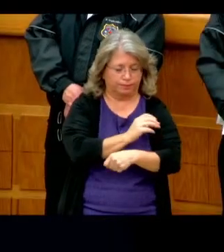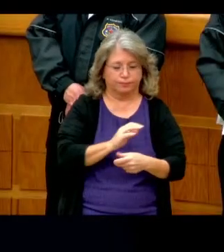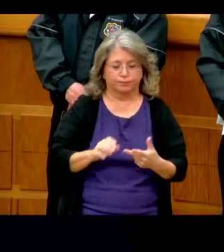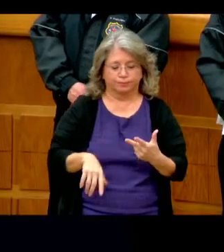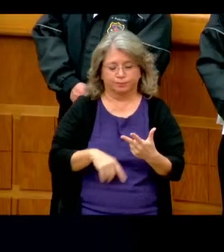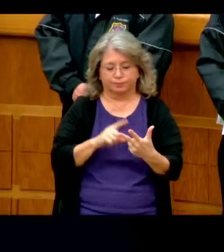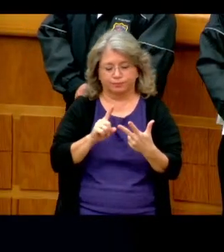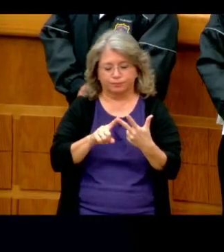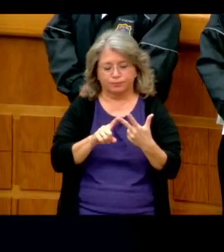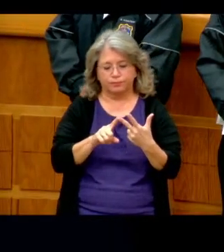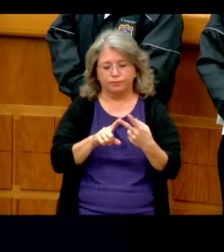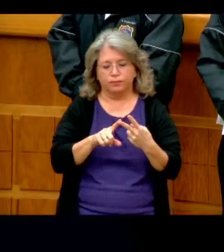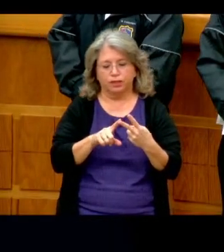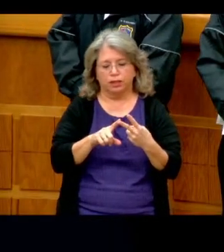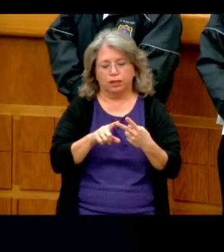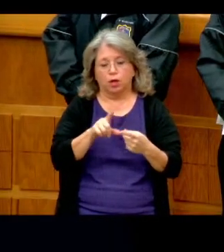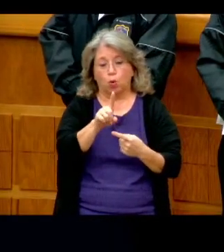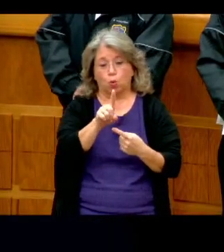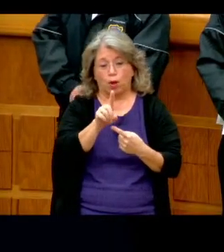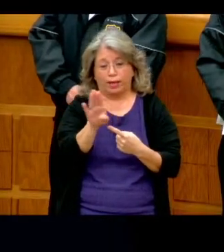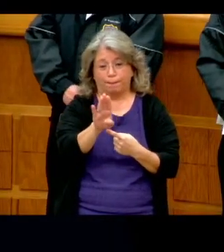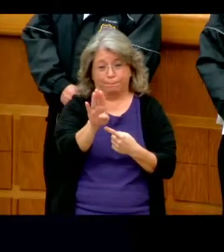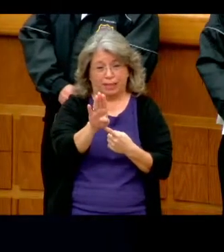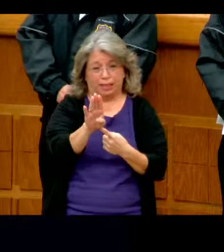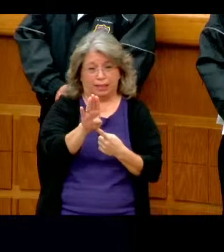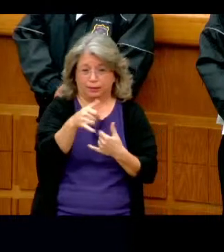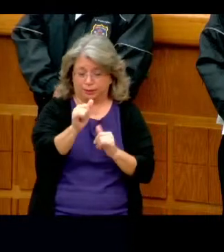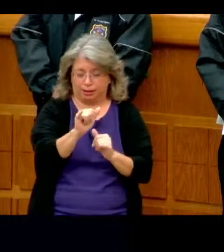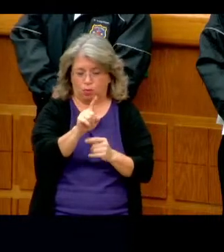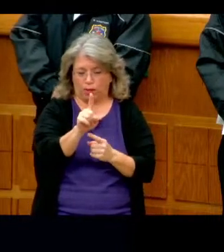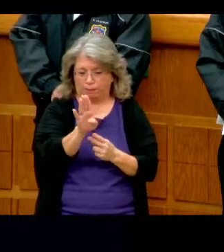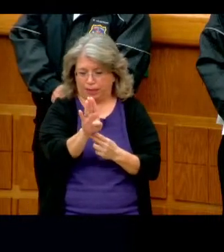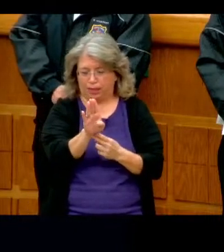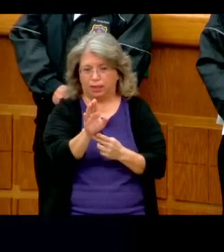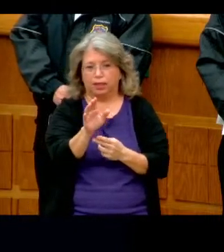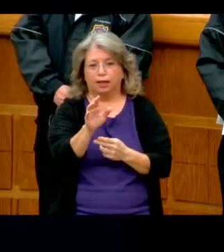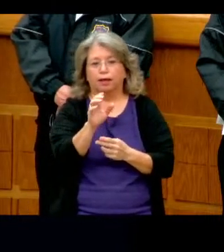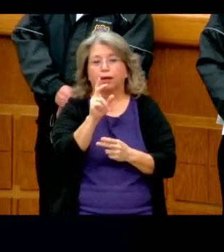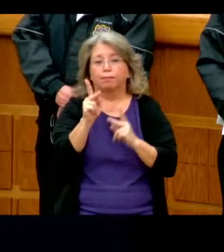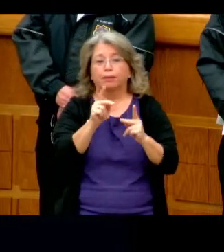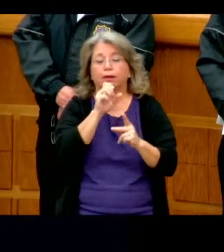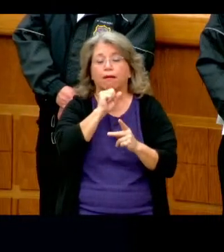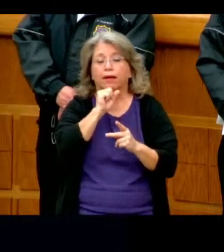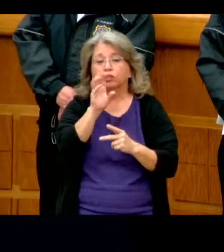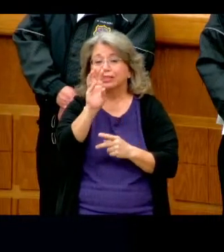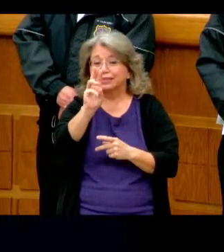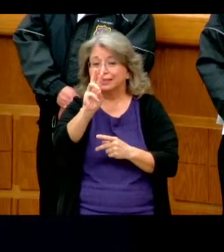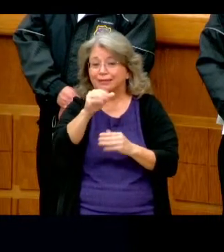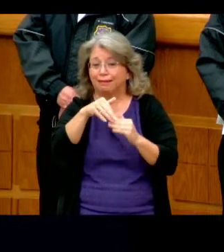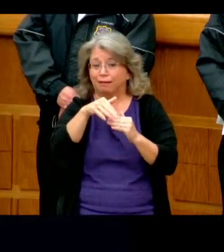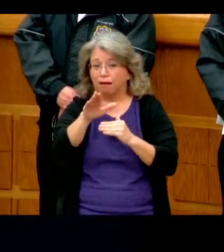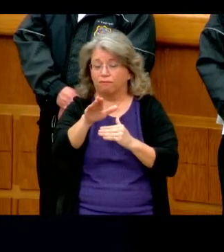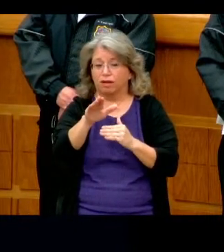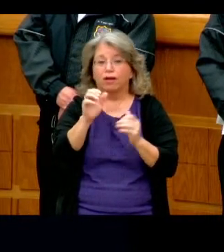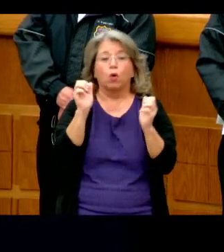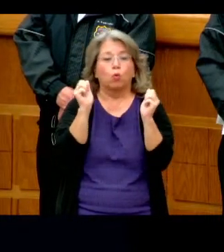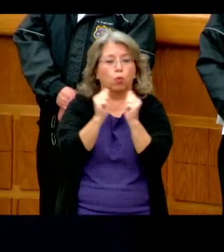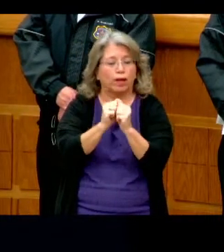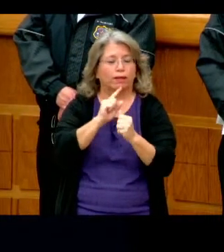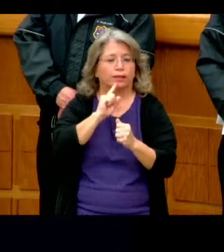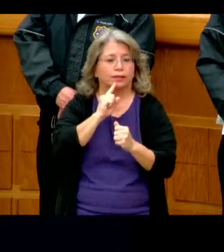Phase 1B is anybody 16 years and older with a comorbidity or a chronic medical